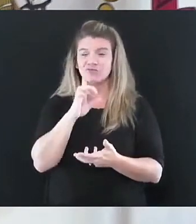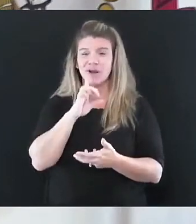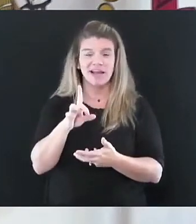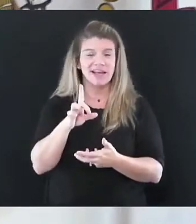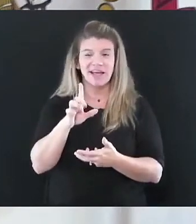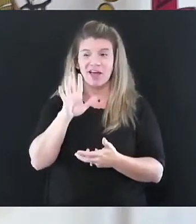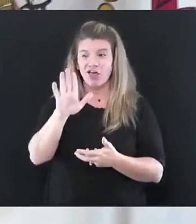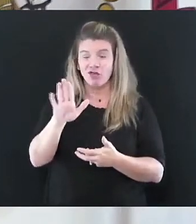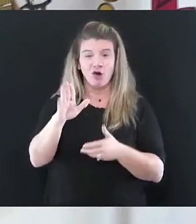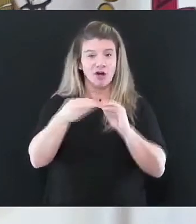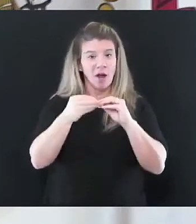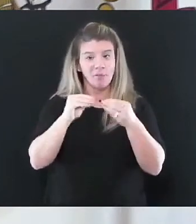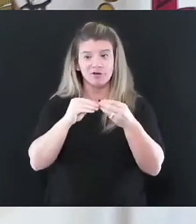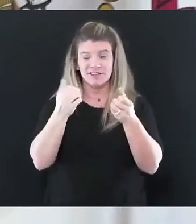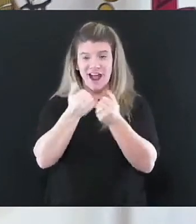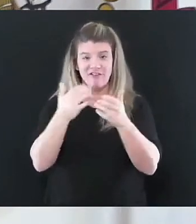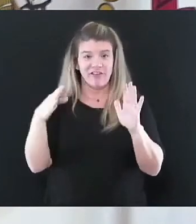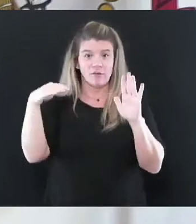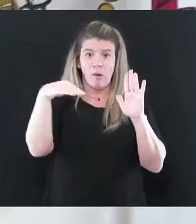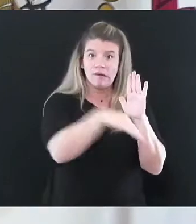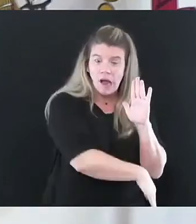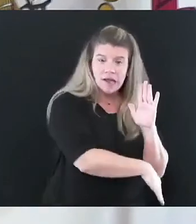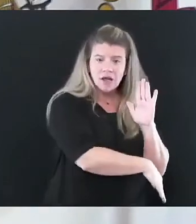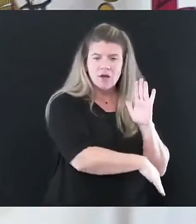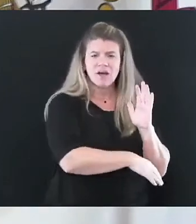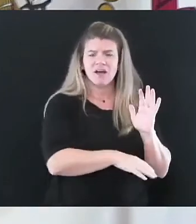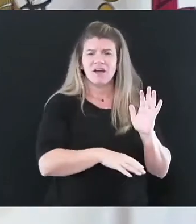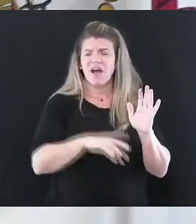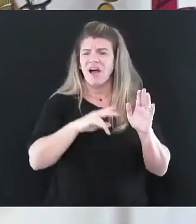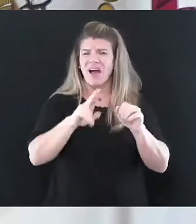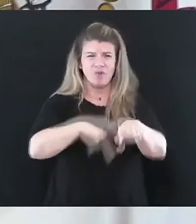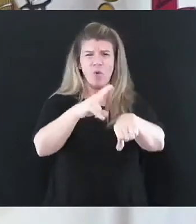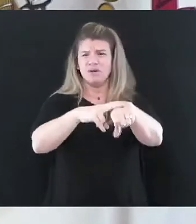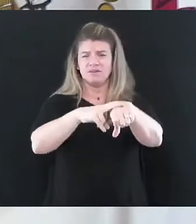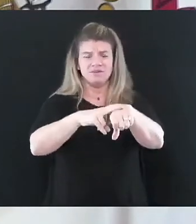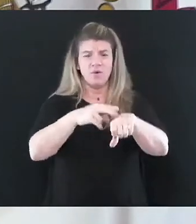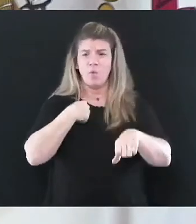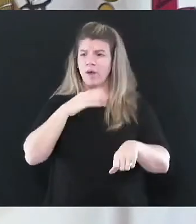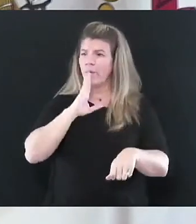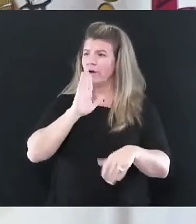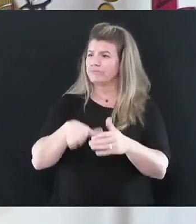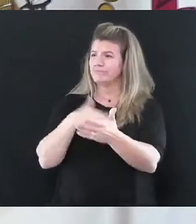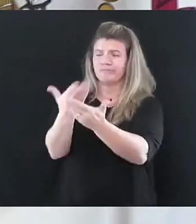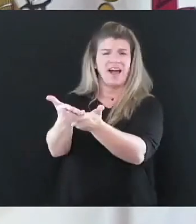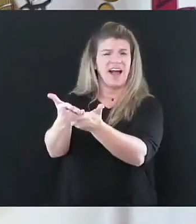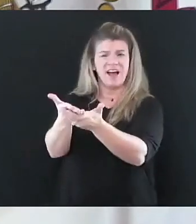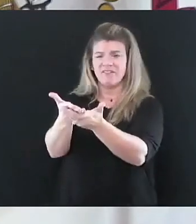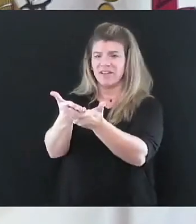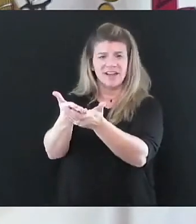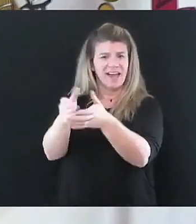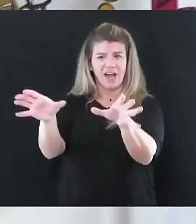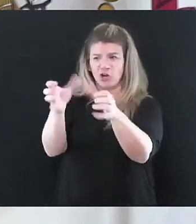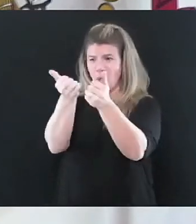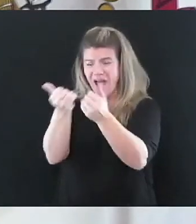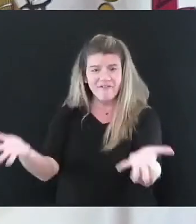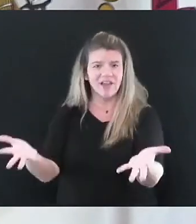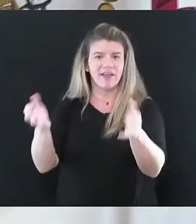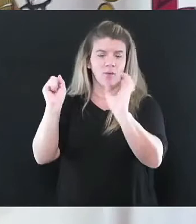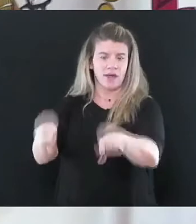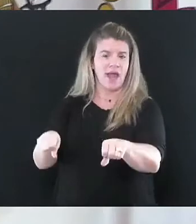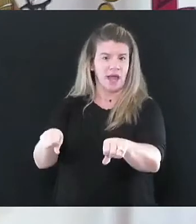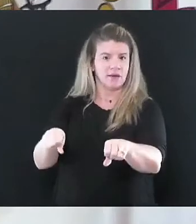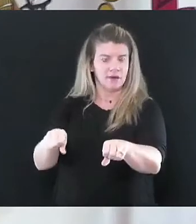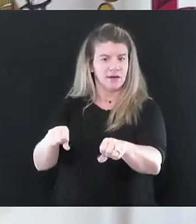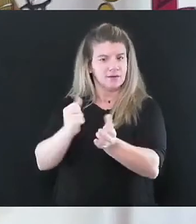the wrong way, well, of course we'll run to the fire, and we'll try to give the